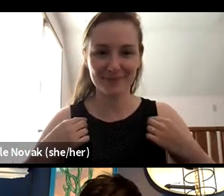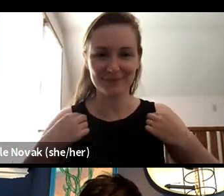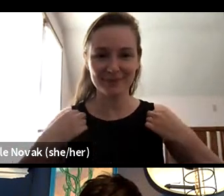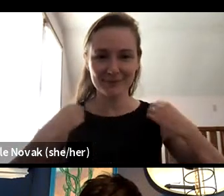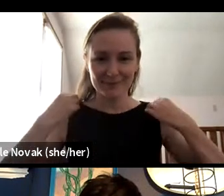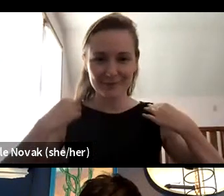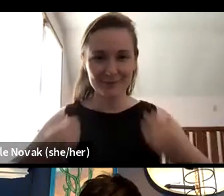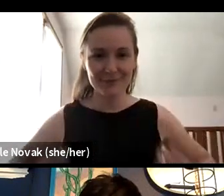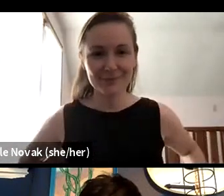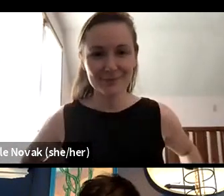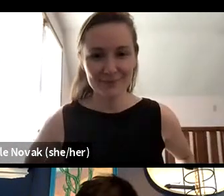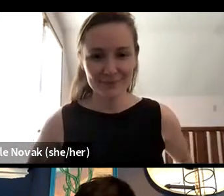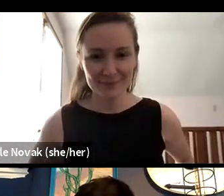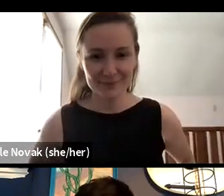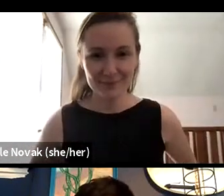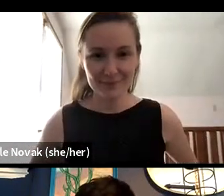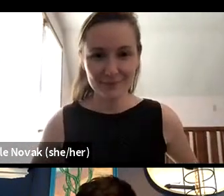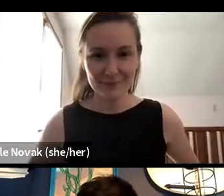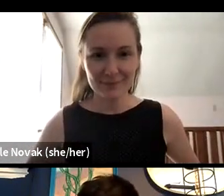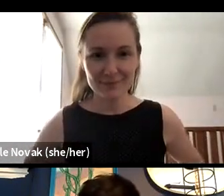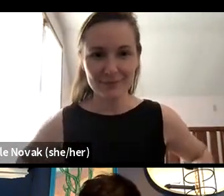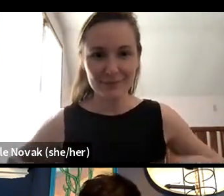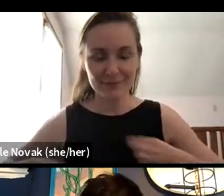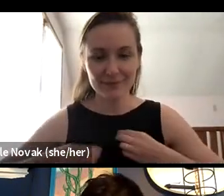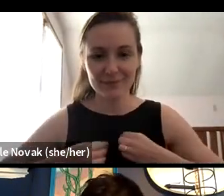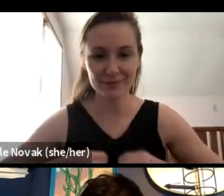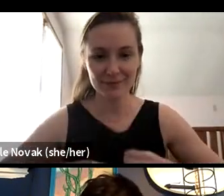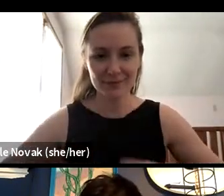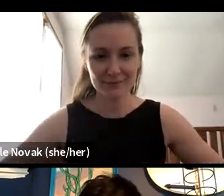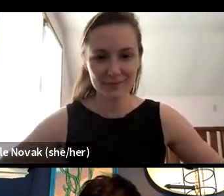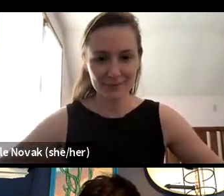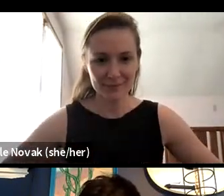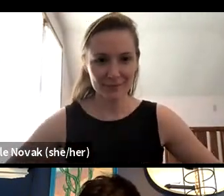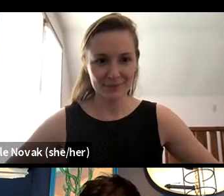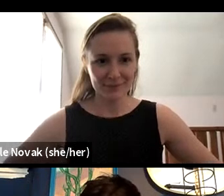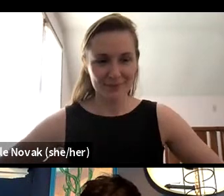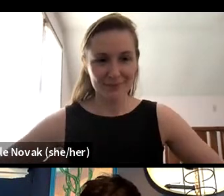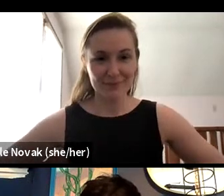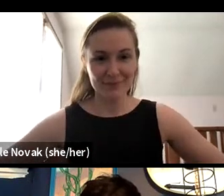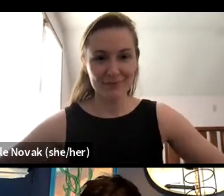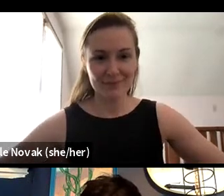calling you oh were you calling me oh no you see